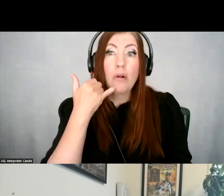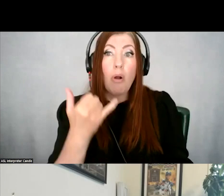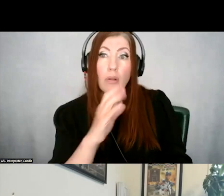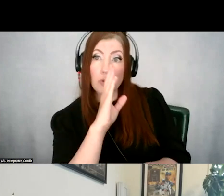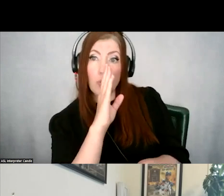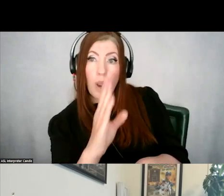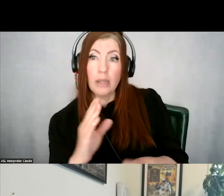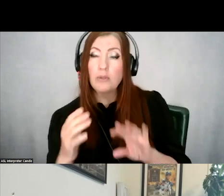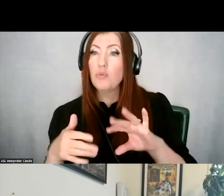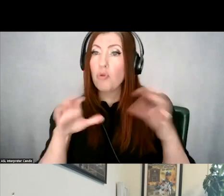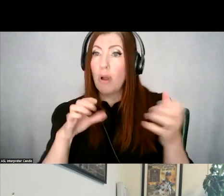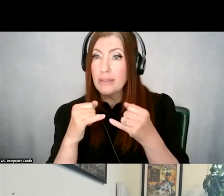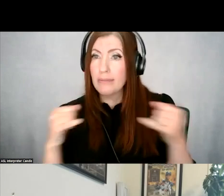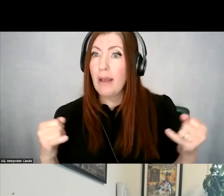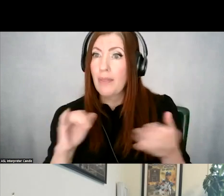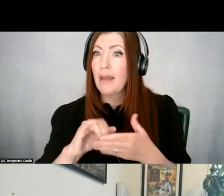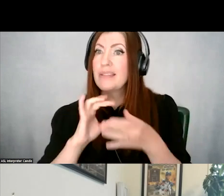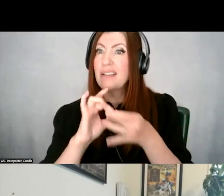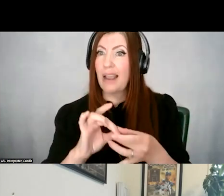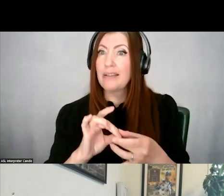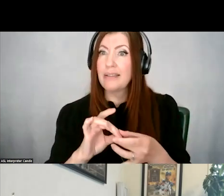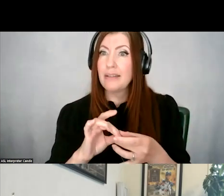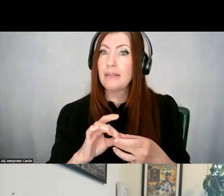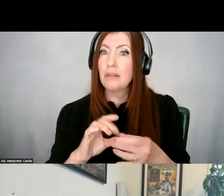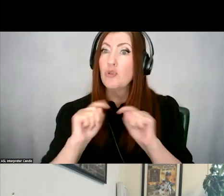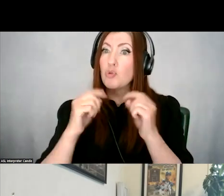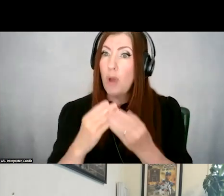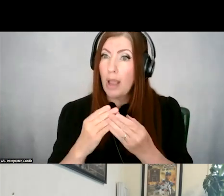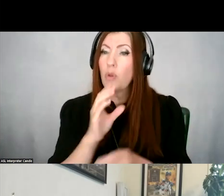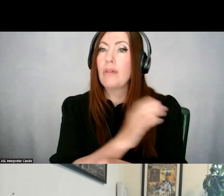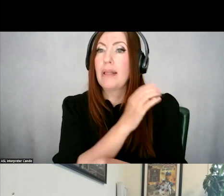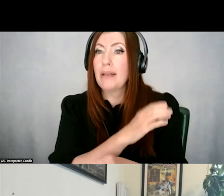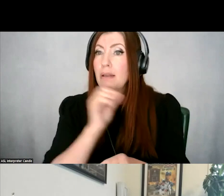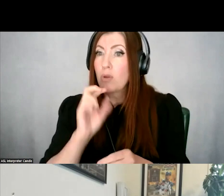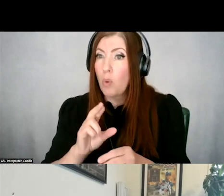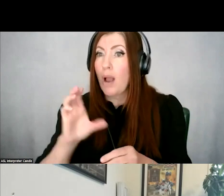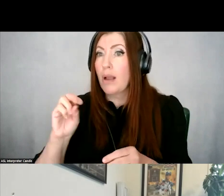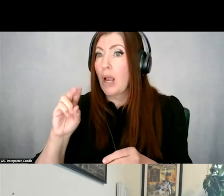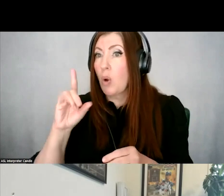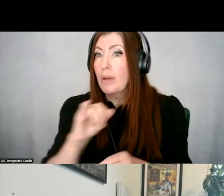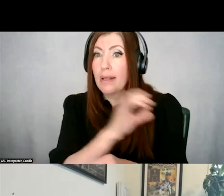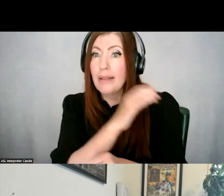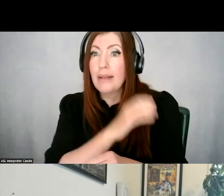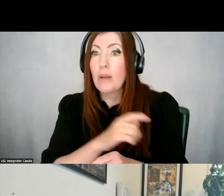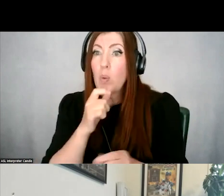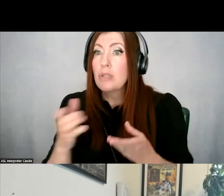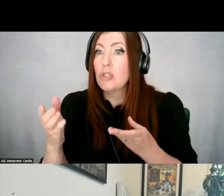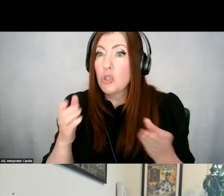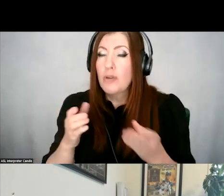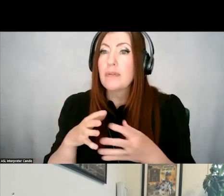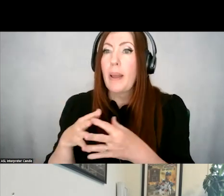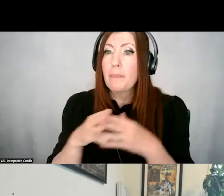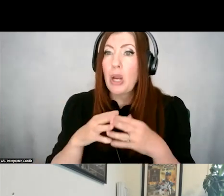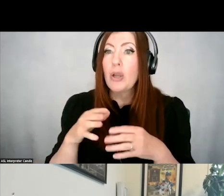to a crisis line that's connected to a tribal clinic or to a county clinic that serves American Indian,